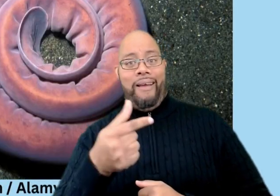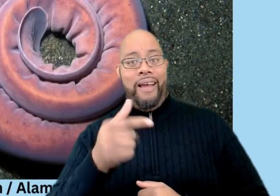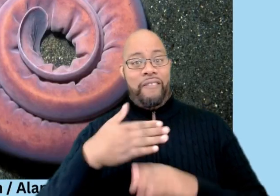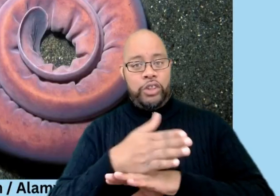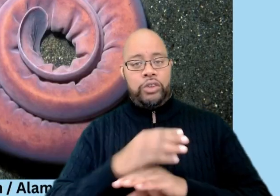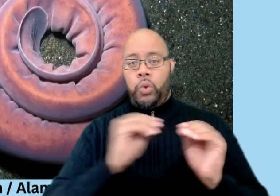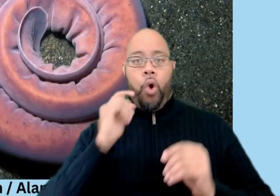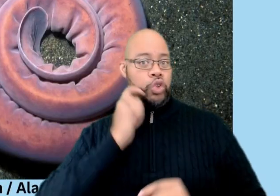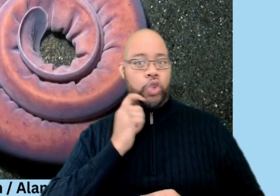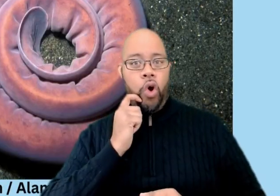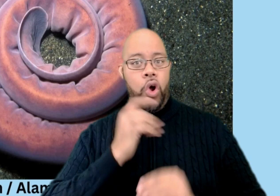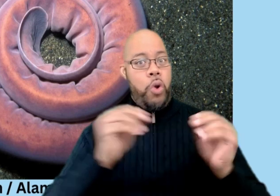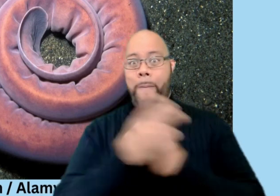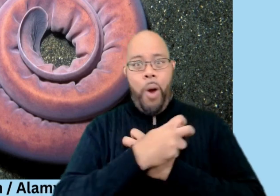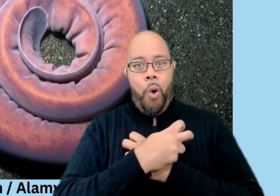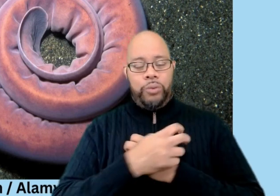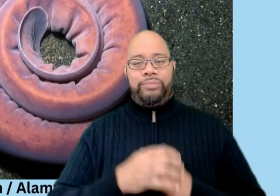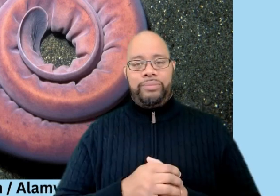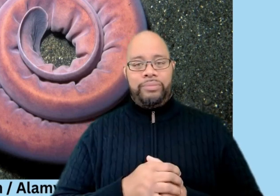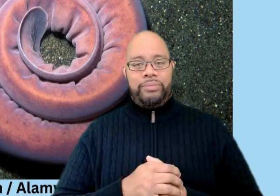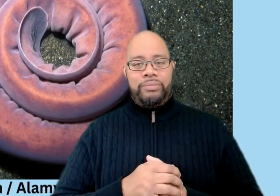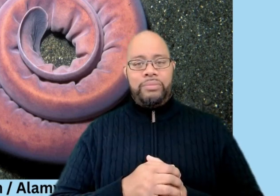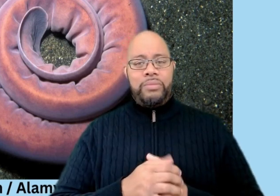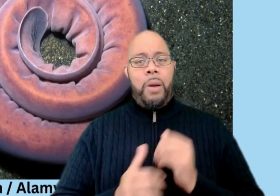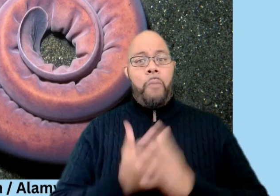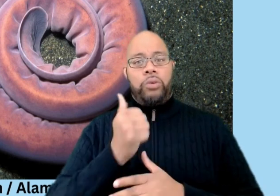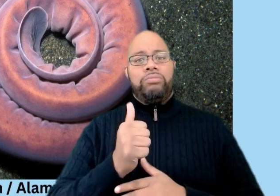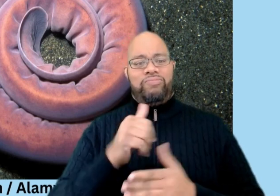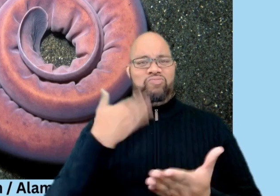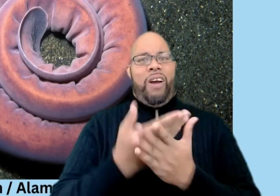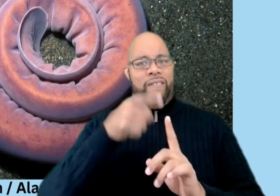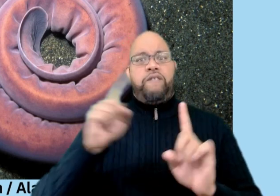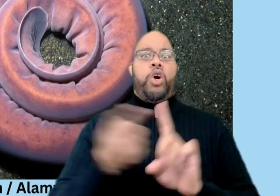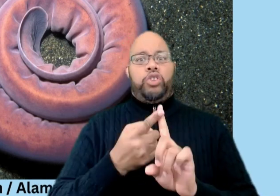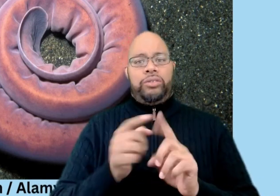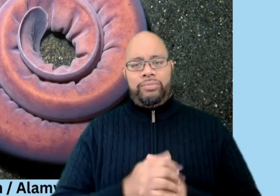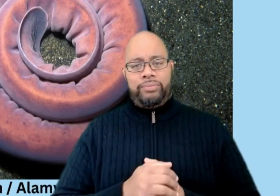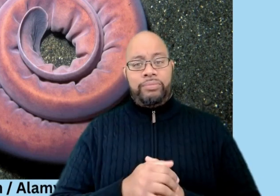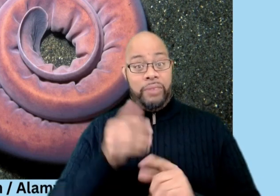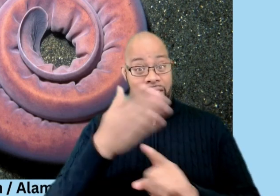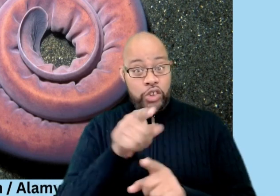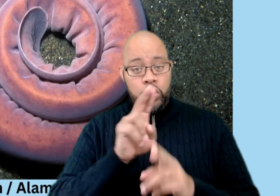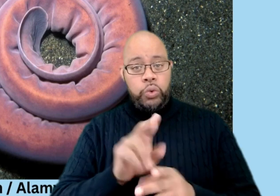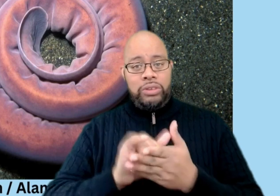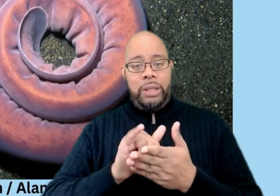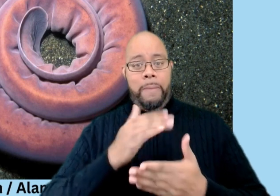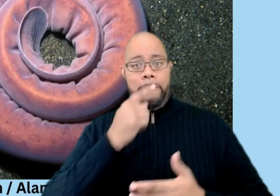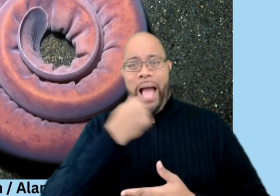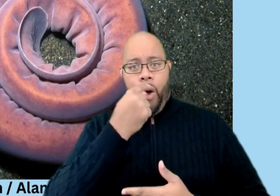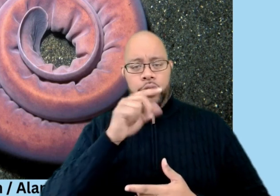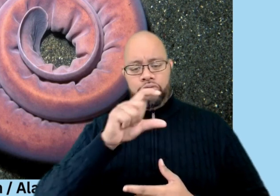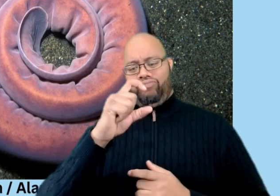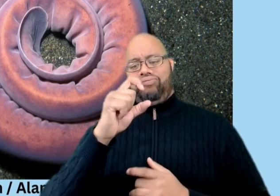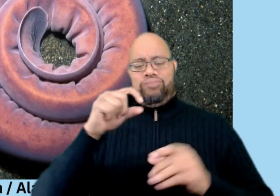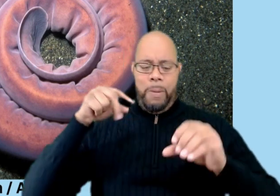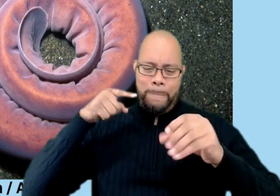Hagfish are a jawless, boneless, and slime-producing animal, and normally the first on sight to a whale fall. Hagfish use their circular